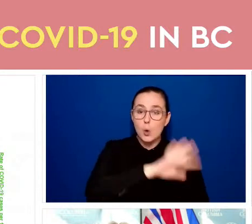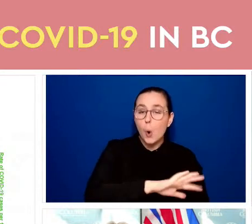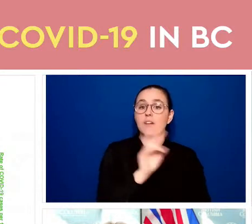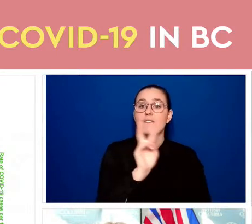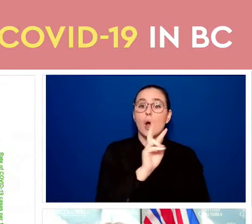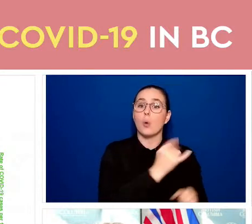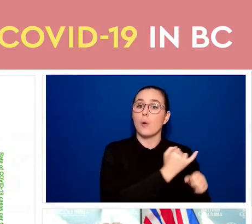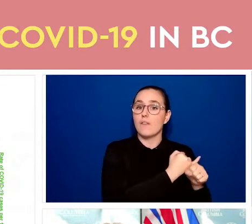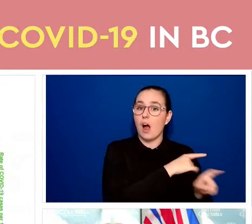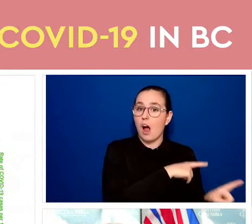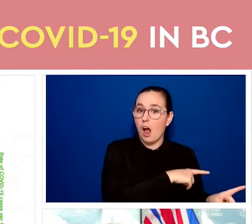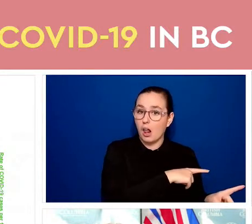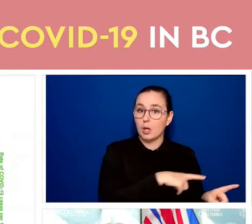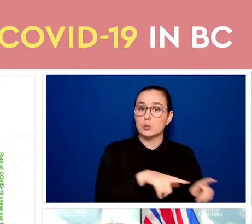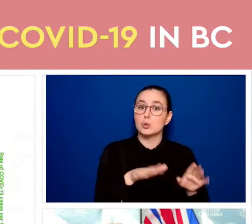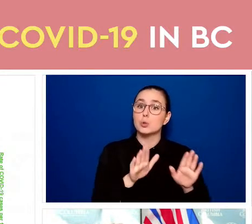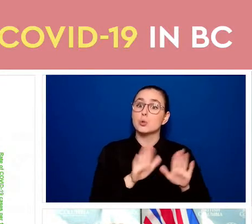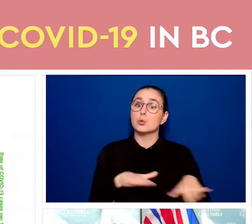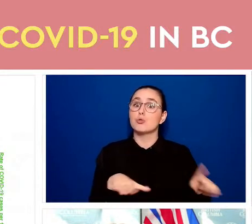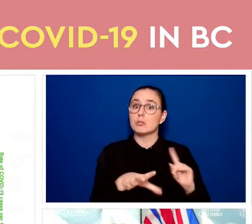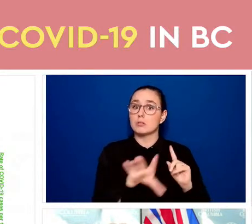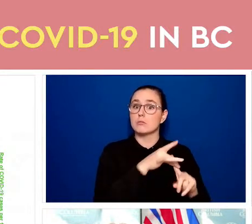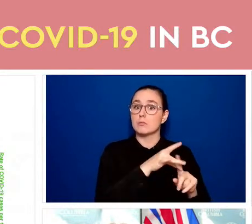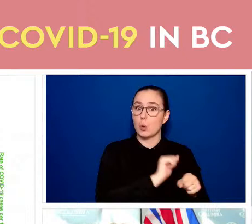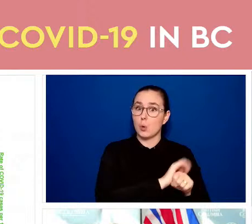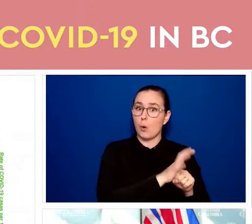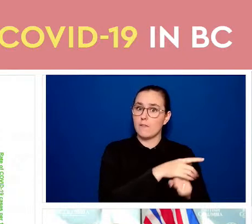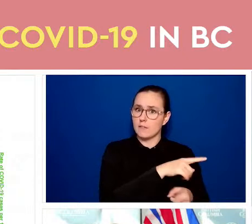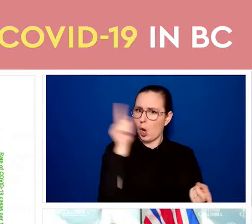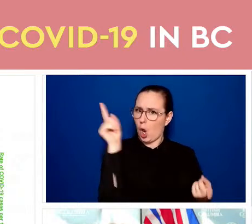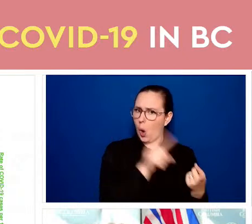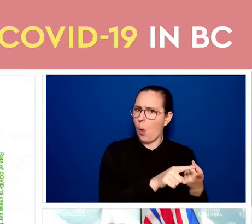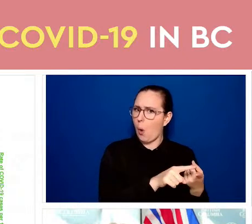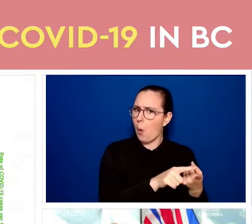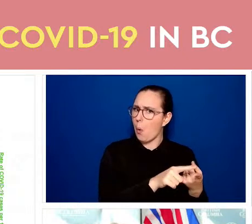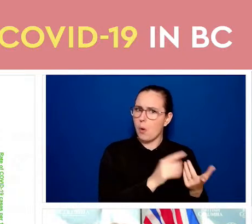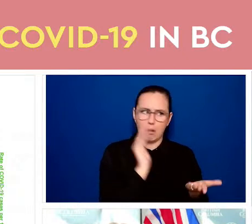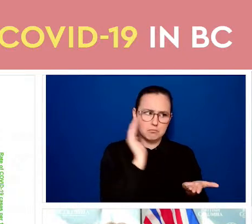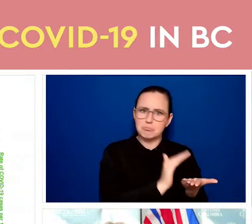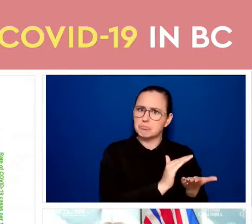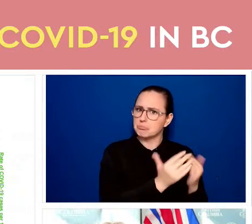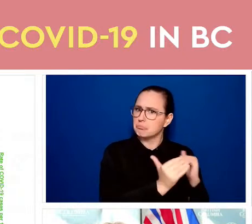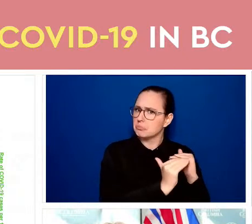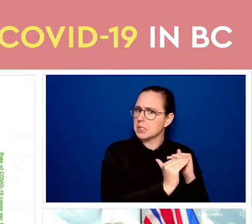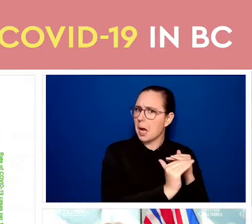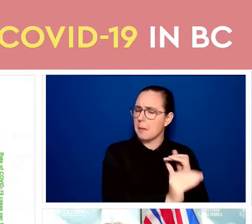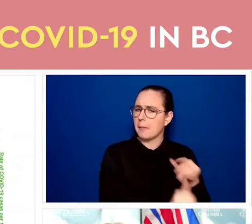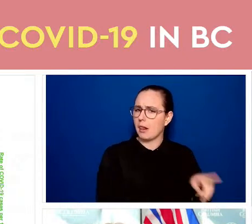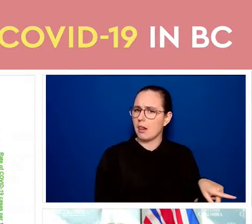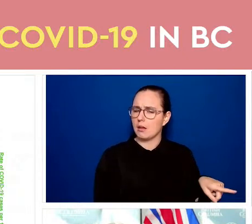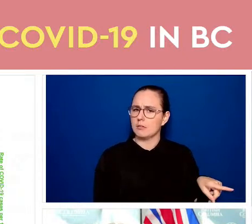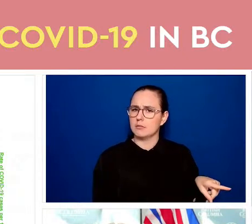in school-age children stay low and steady. We have seen an increase in some focal areas, particularly in Fraser